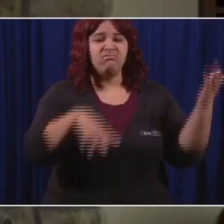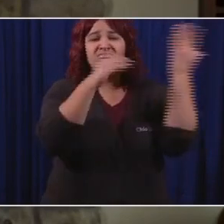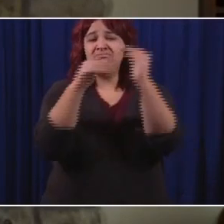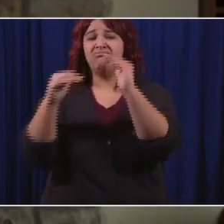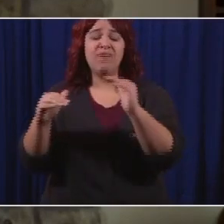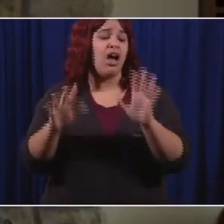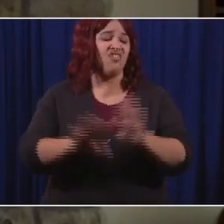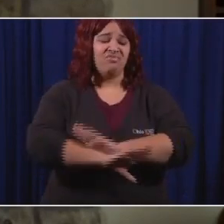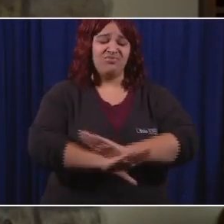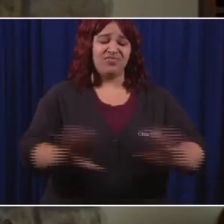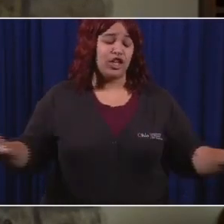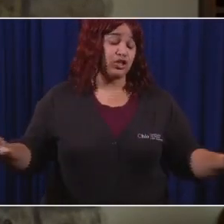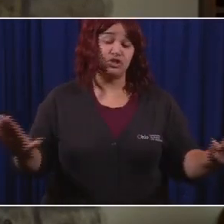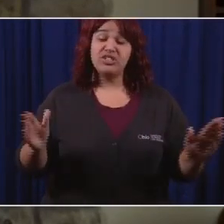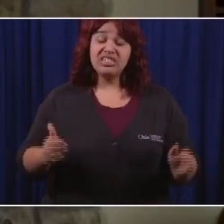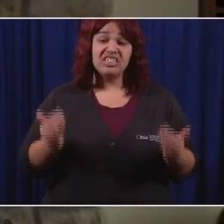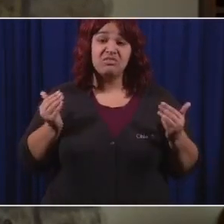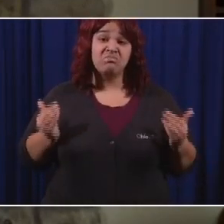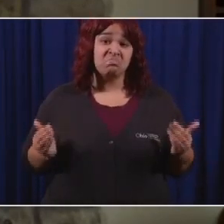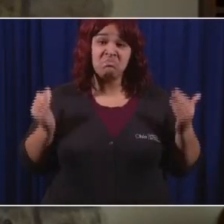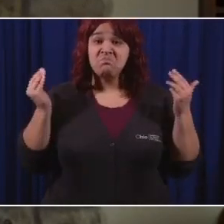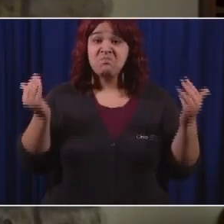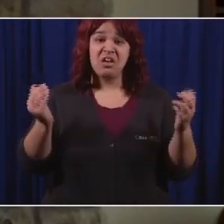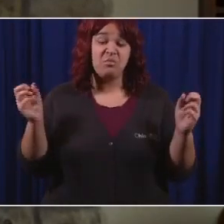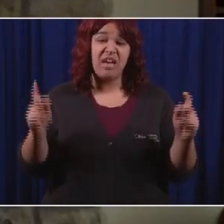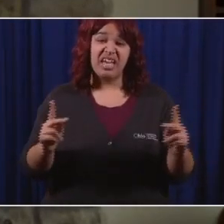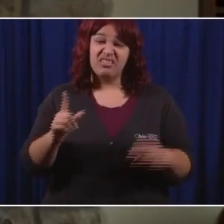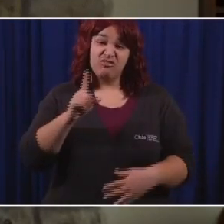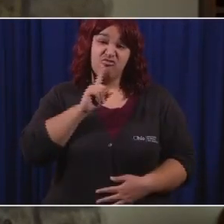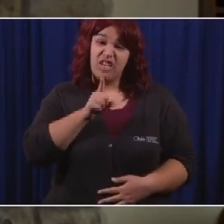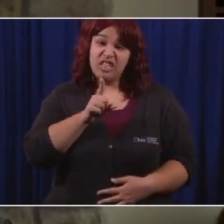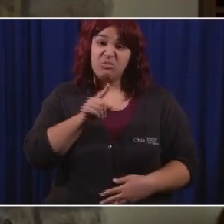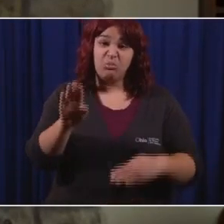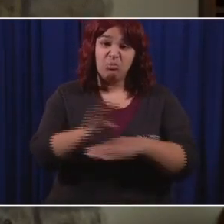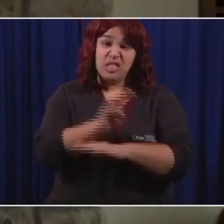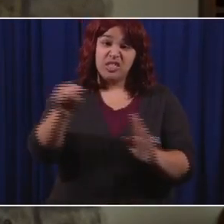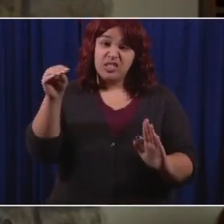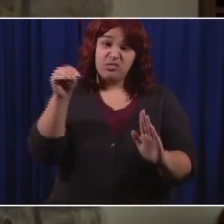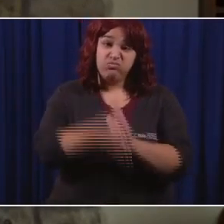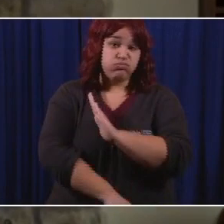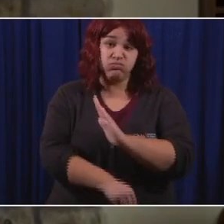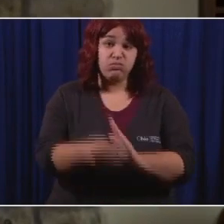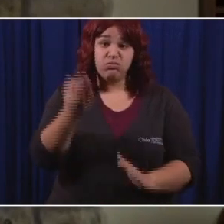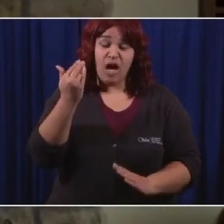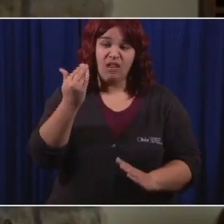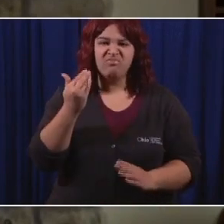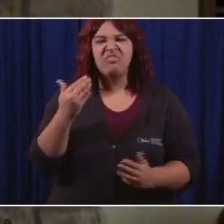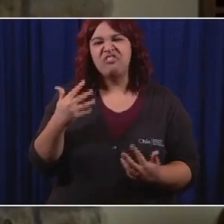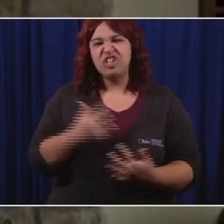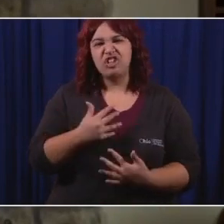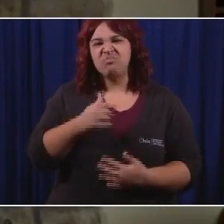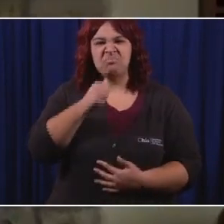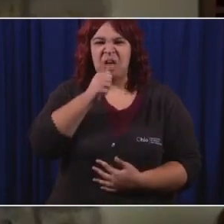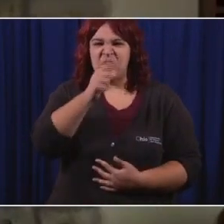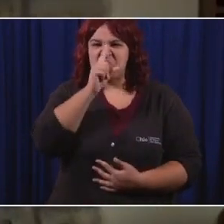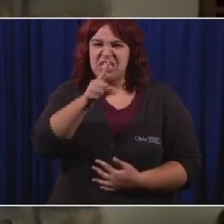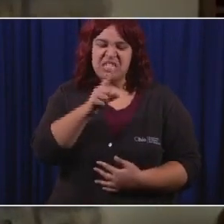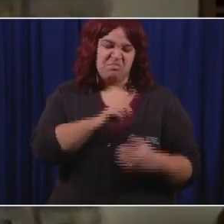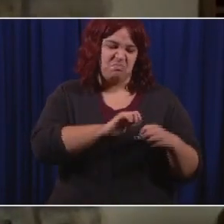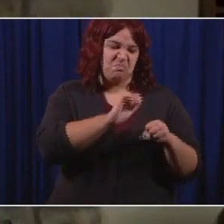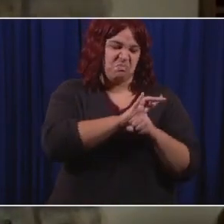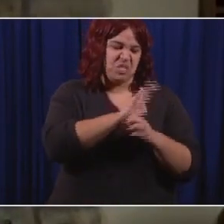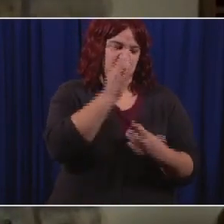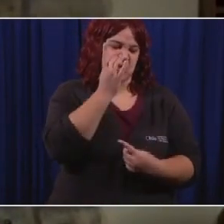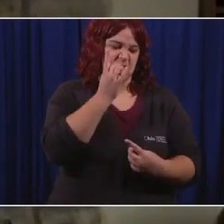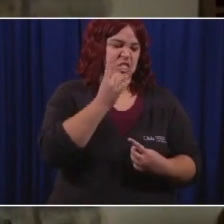full time? It appears that it's fear at this point that's killing our businesses and people more than the virus. Well, let's go with the